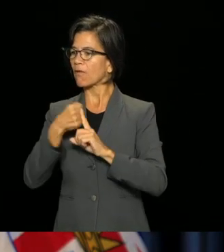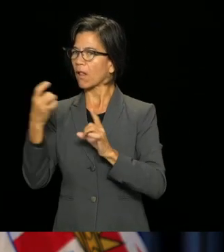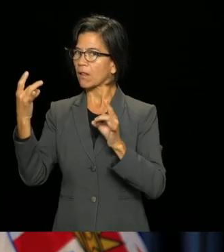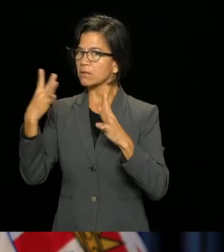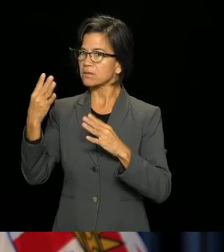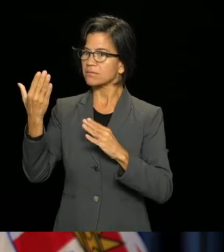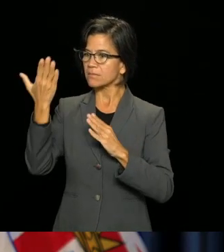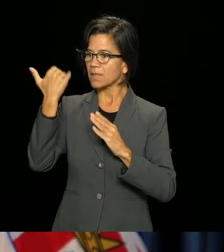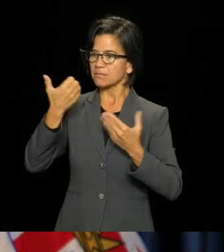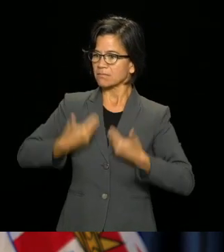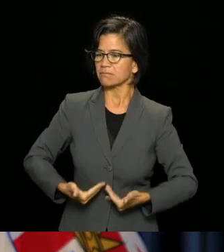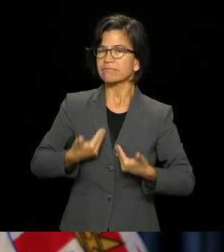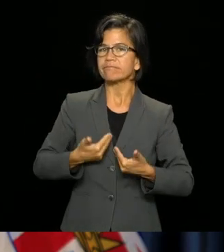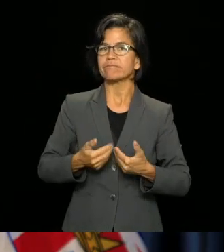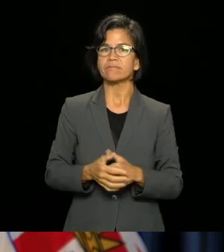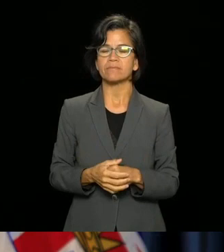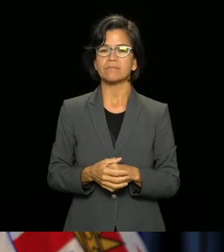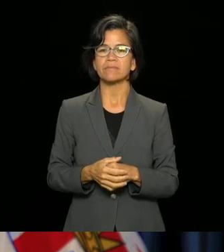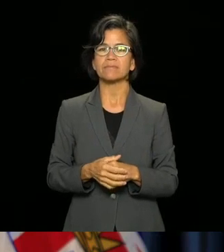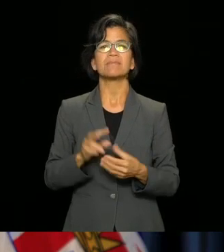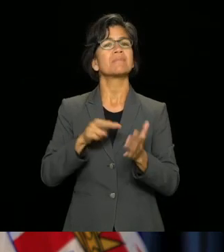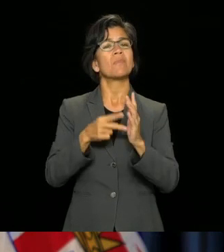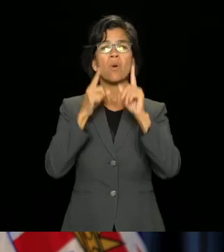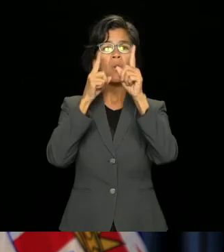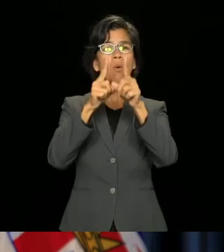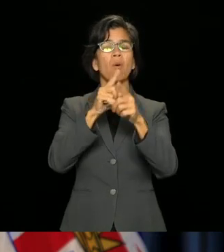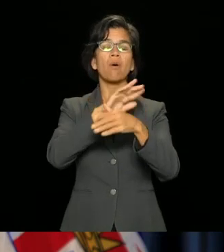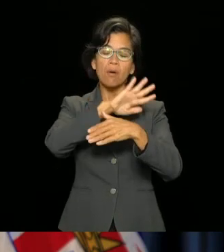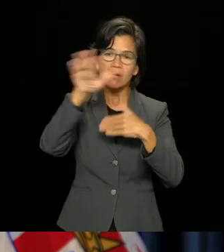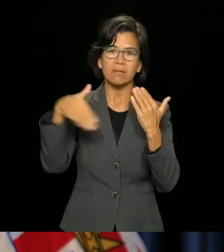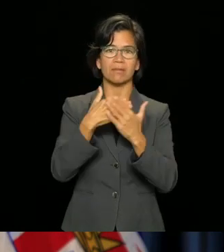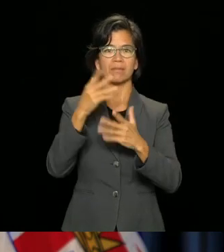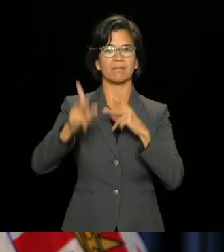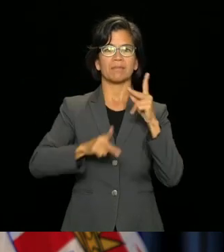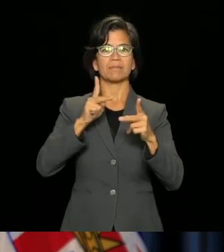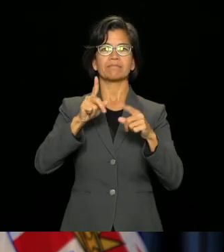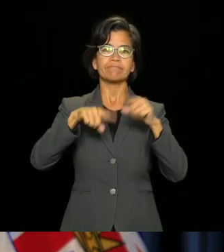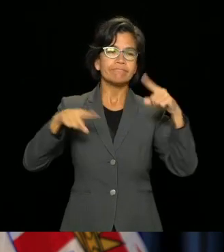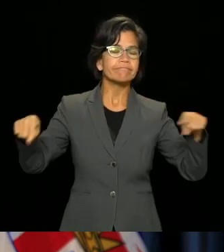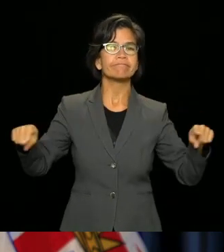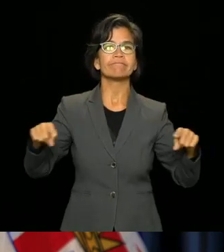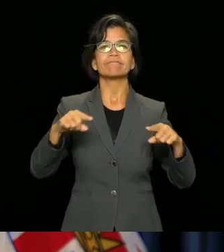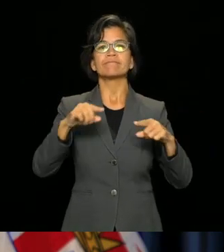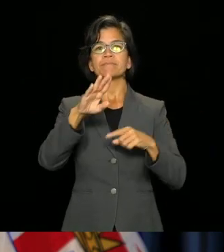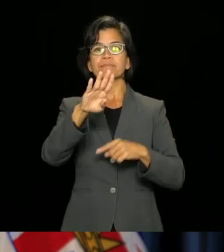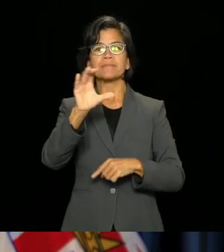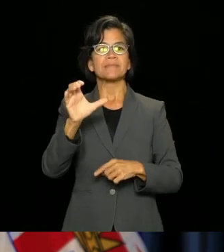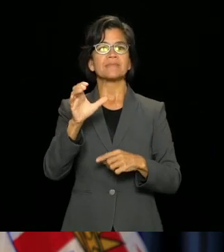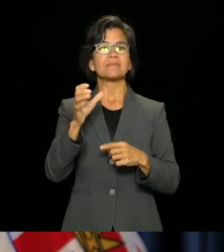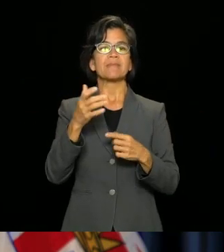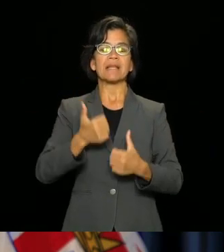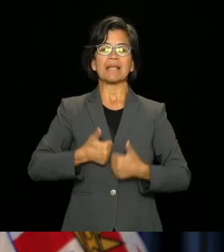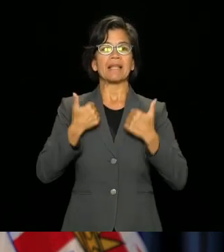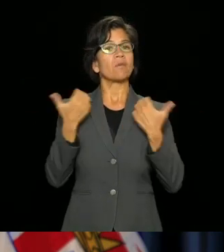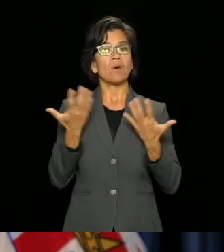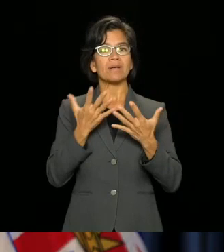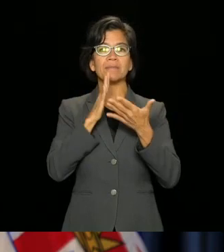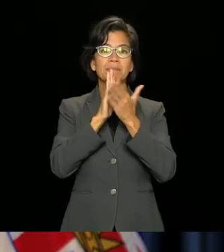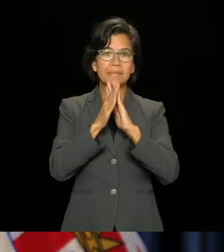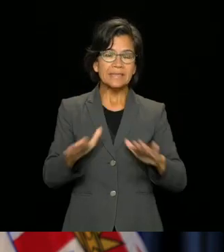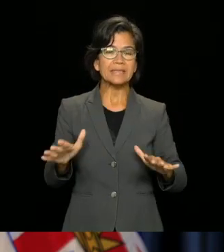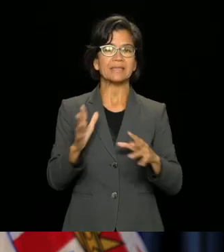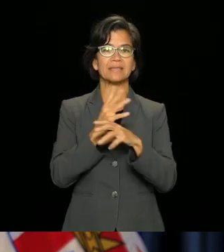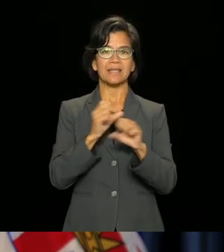violence. We want a province where people of all backgrounds and abilities can live in peace and safety. We aren't there